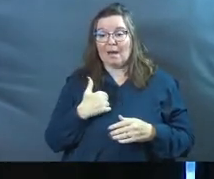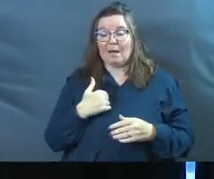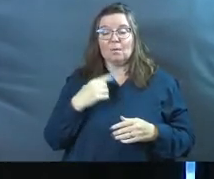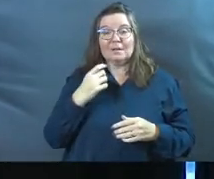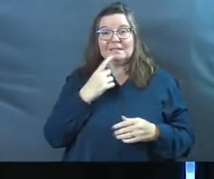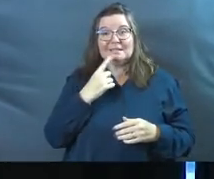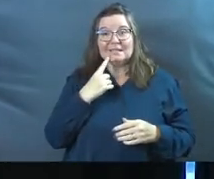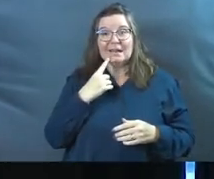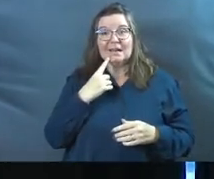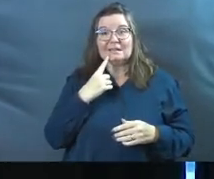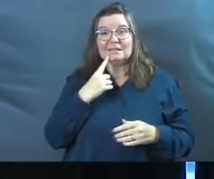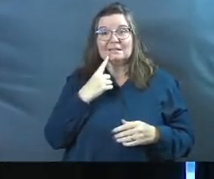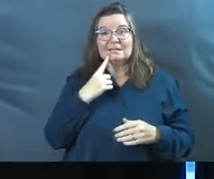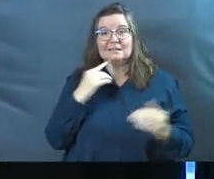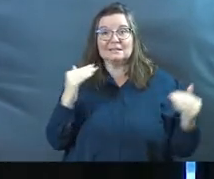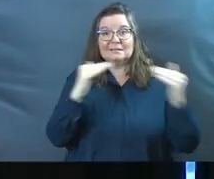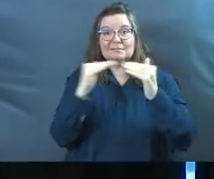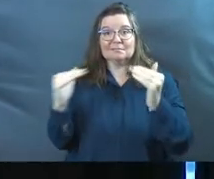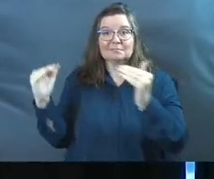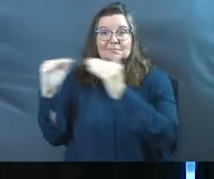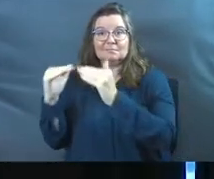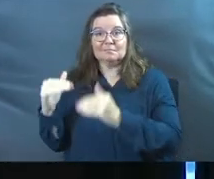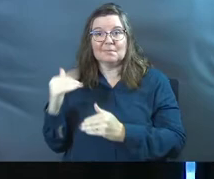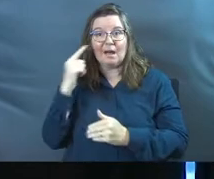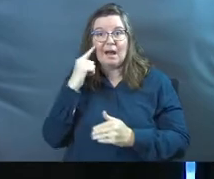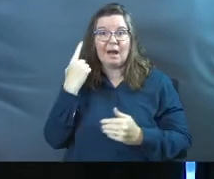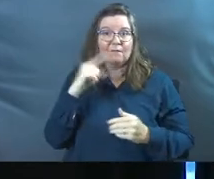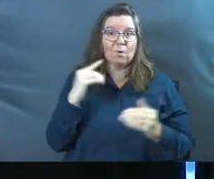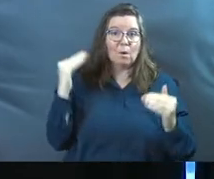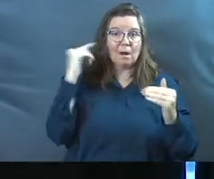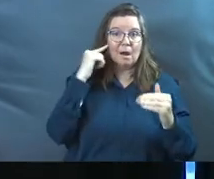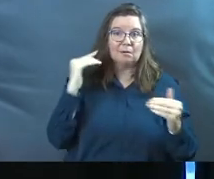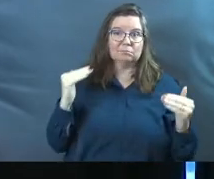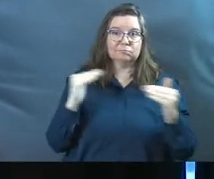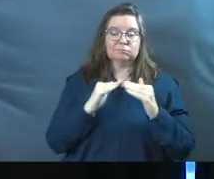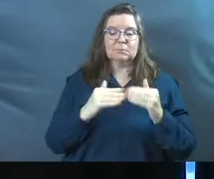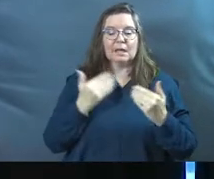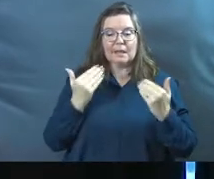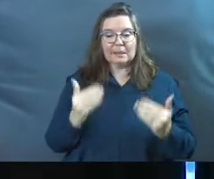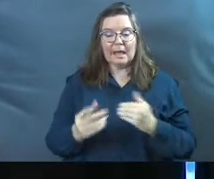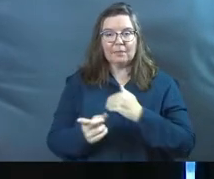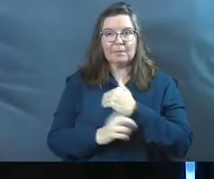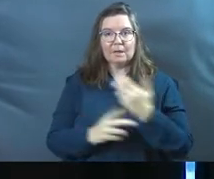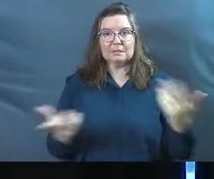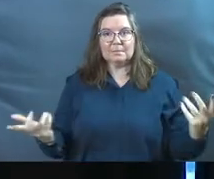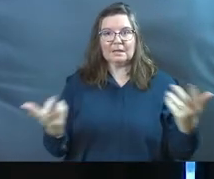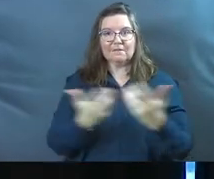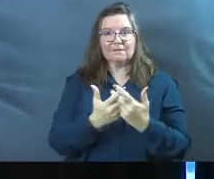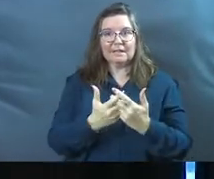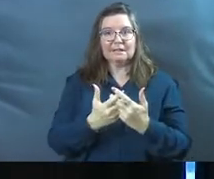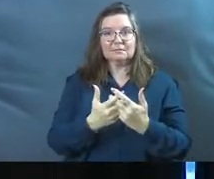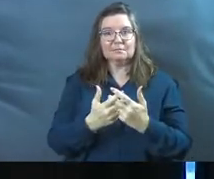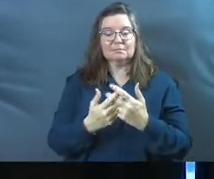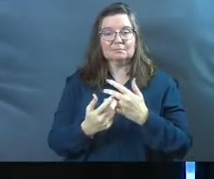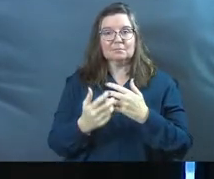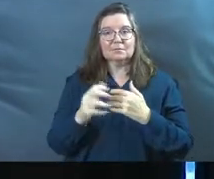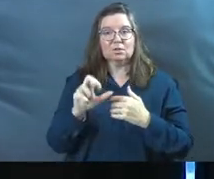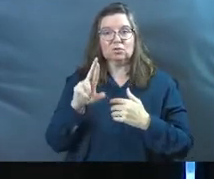for an eye is let the punishment fit the crime in your social just